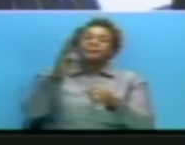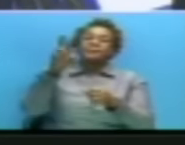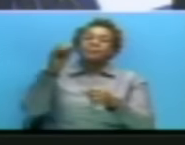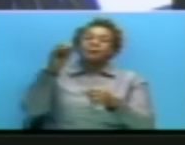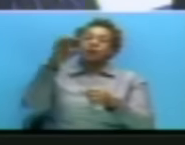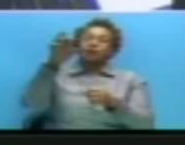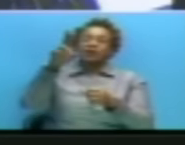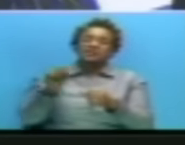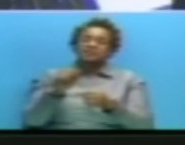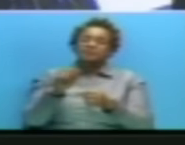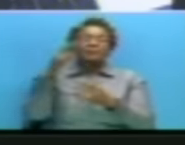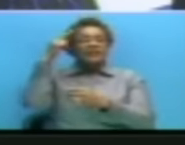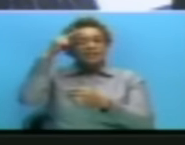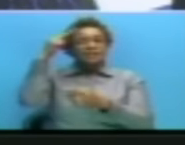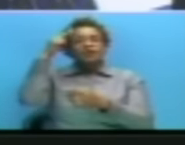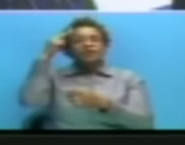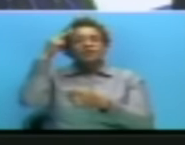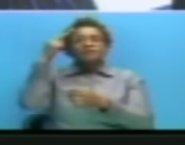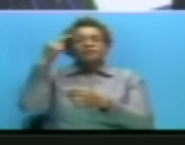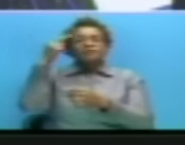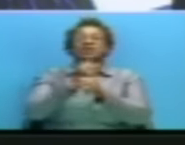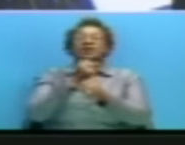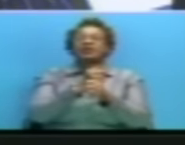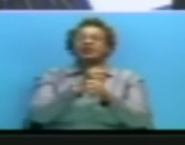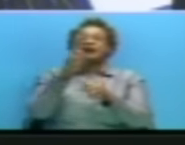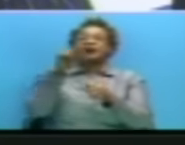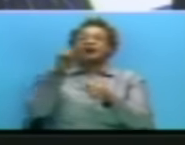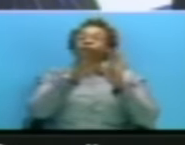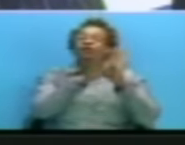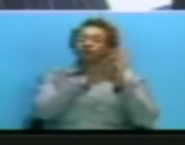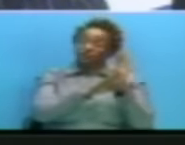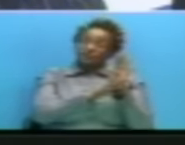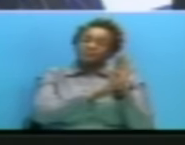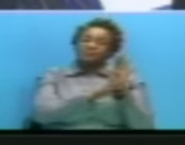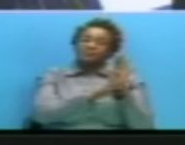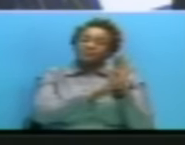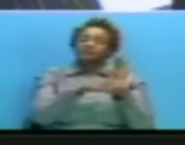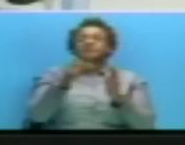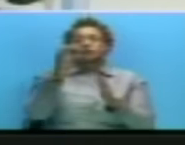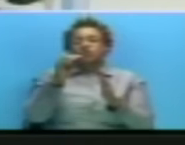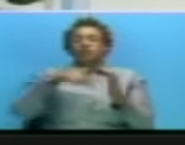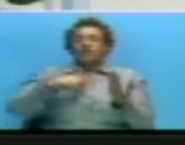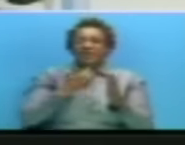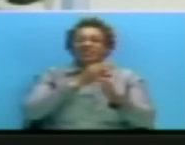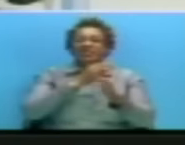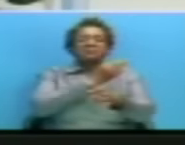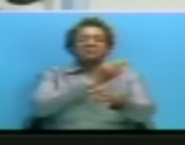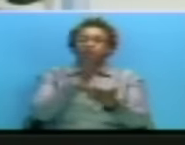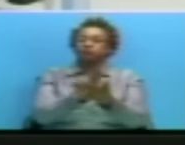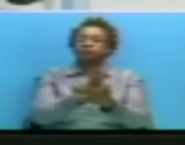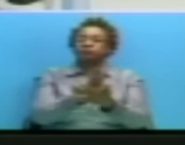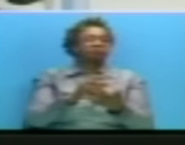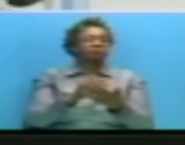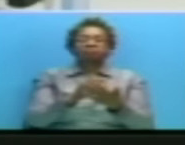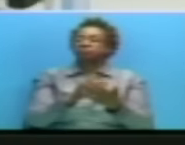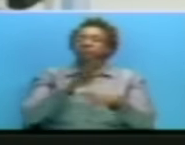reason it was held unconstitutional is that it is overly broad. Okay. Yeah. So you feel the mandate is also overly broad? Yes. He has a point,